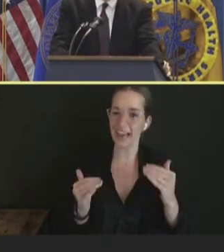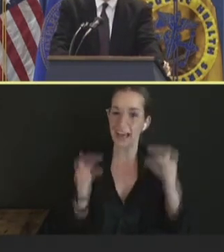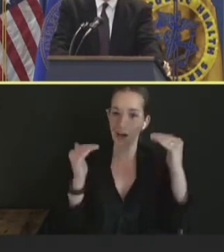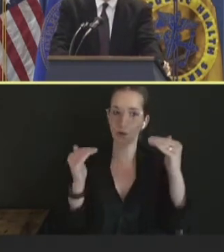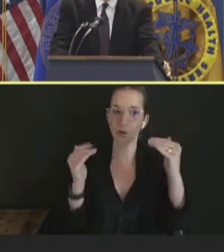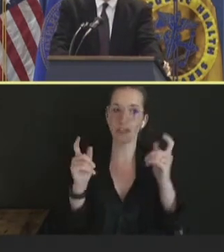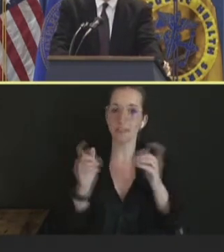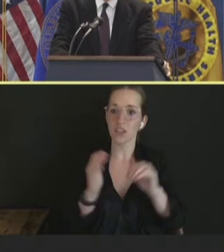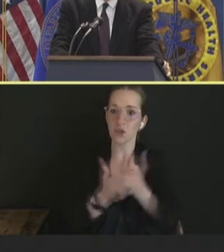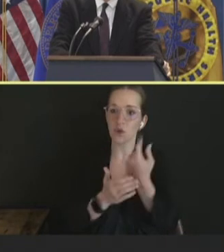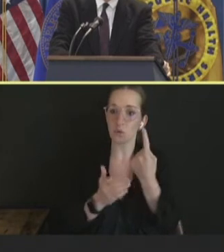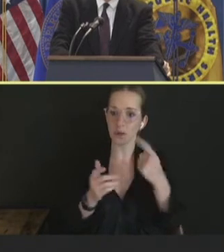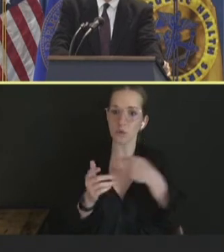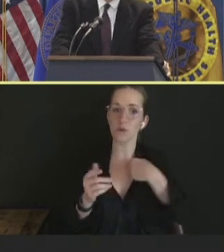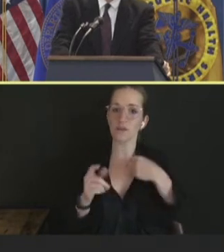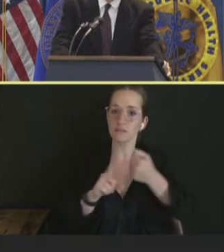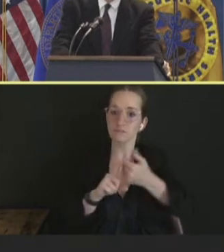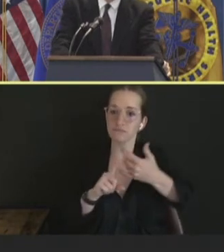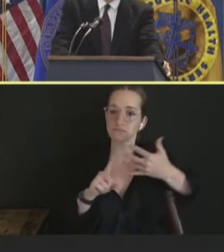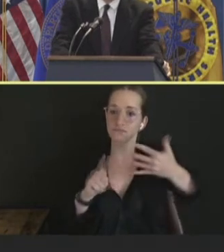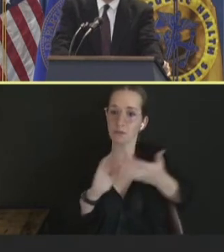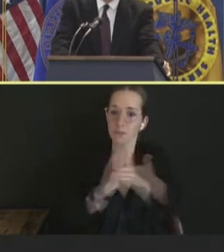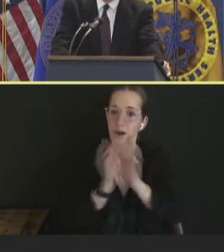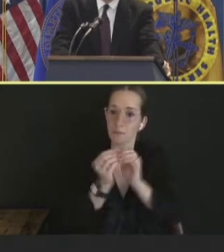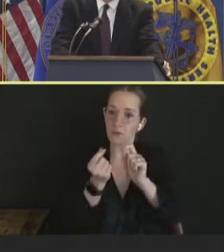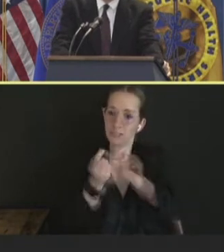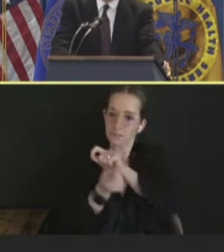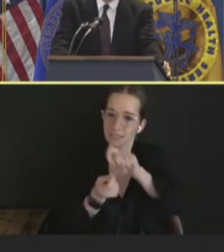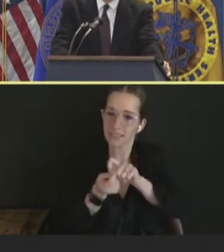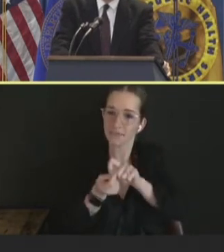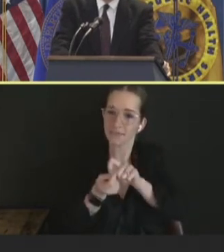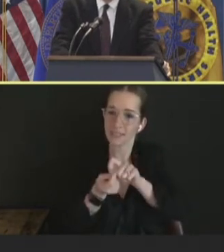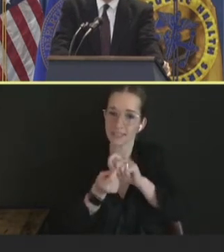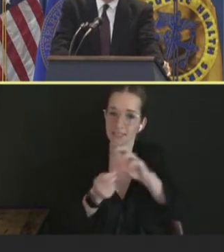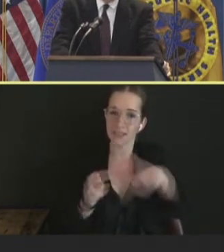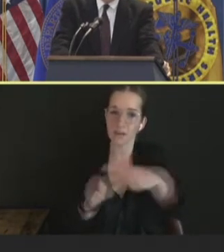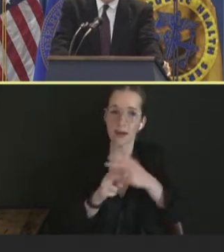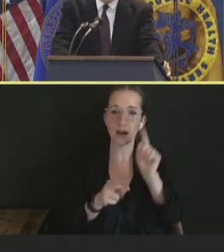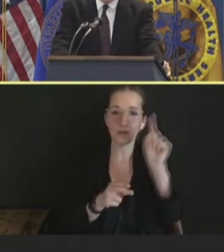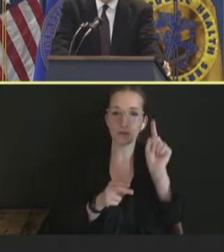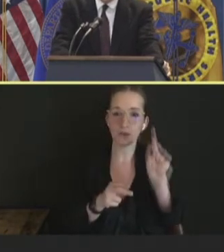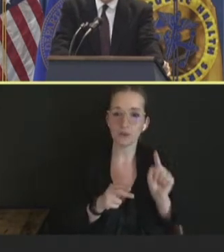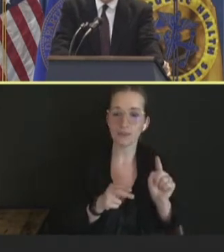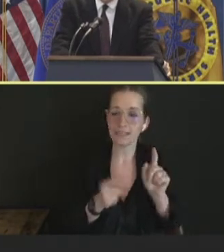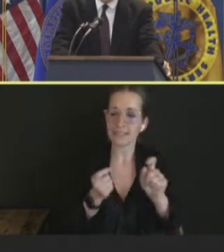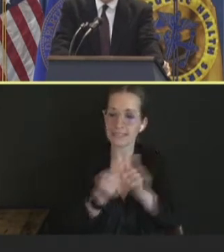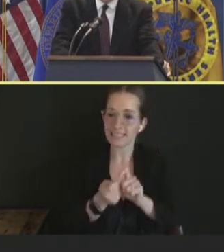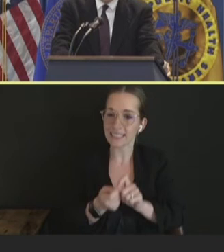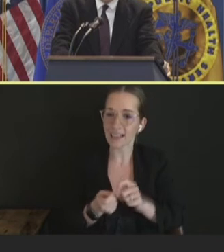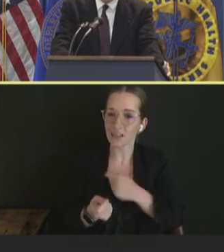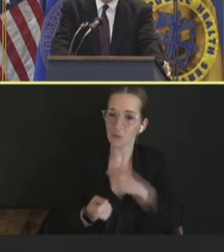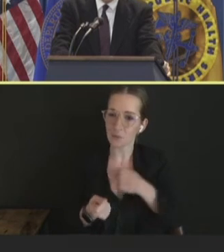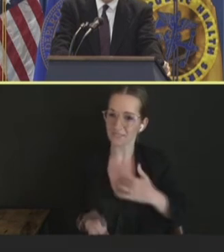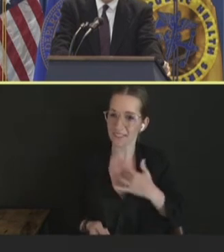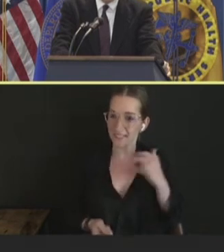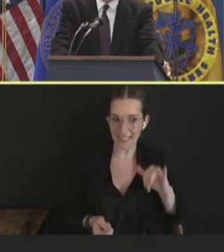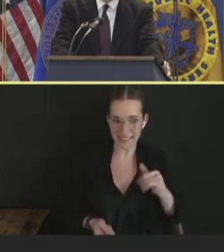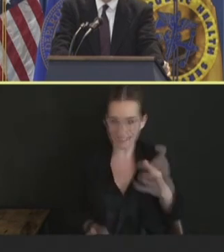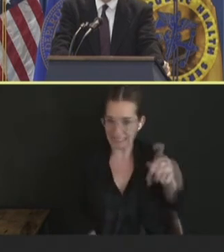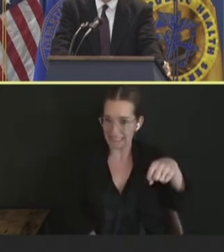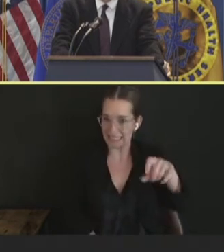become much more specific and granular about a lot of these because we feel that that's what's needed.